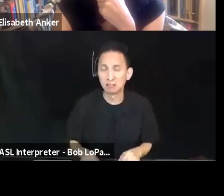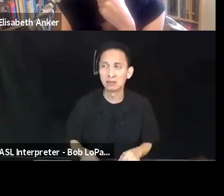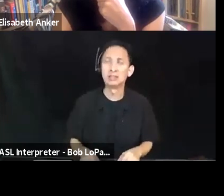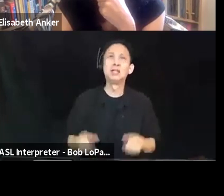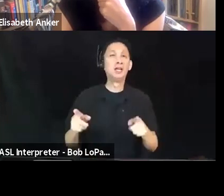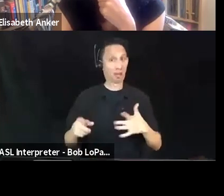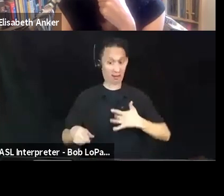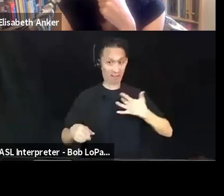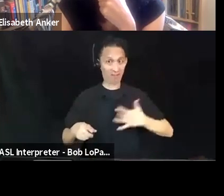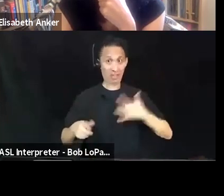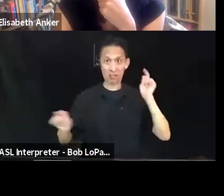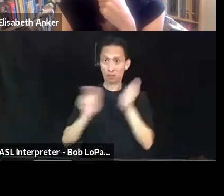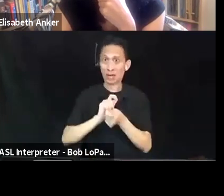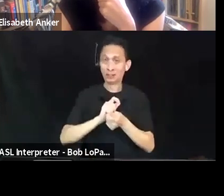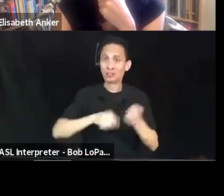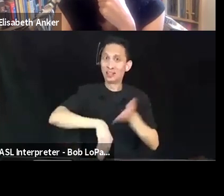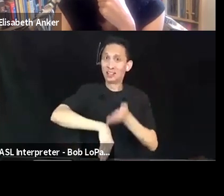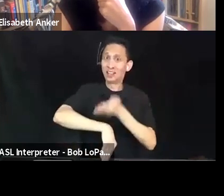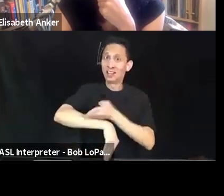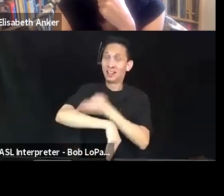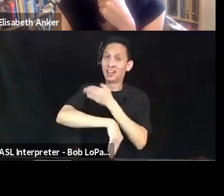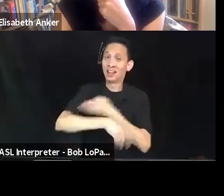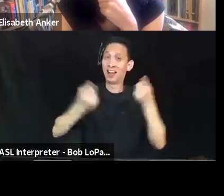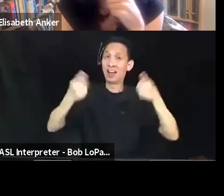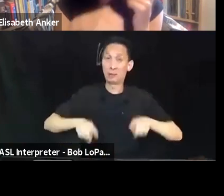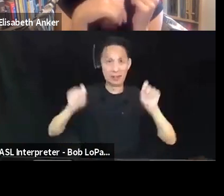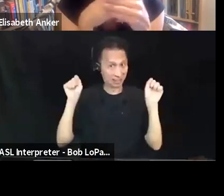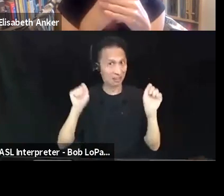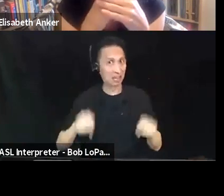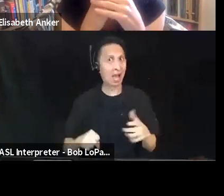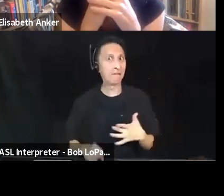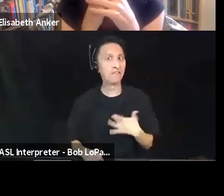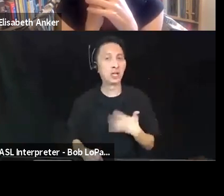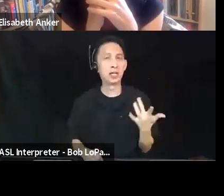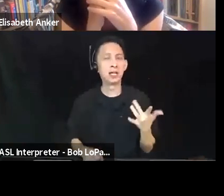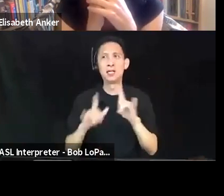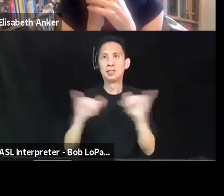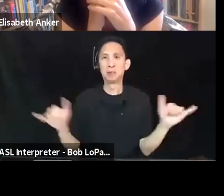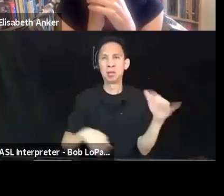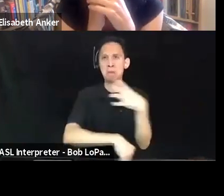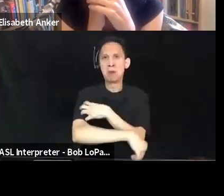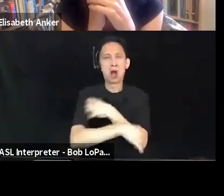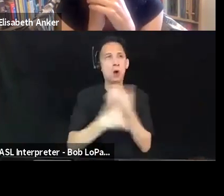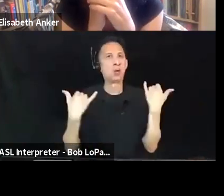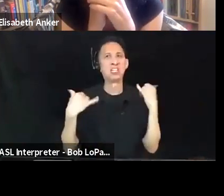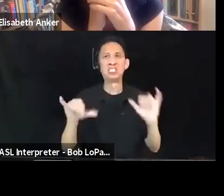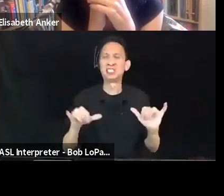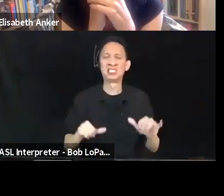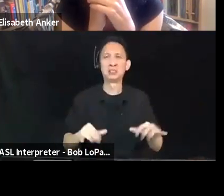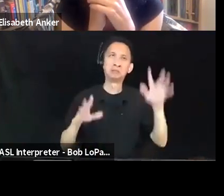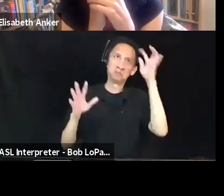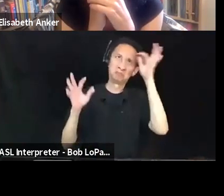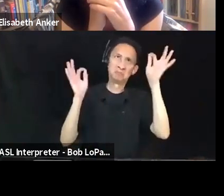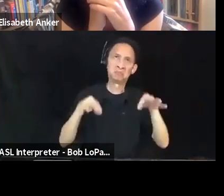don't want to be too pessimistic, but it can sometimes feel like change is happening, but yet power is already 2 steps ahead sometimes, and it